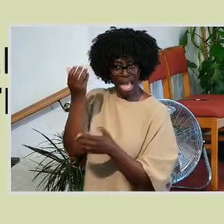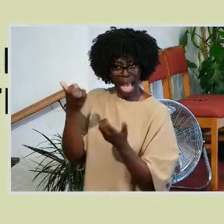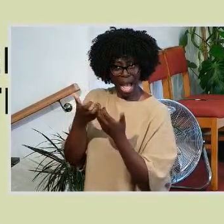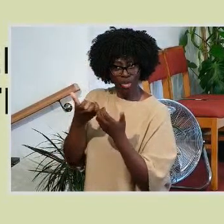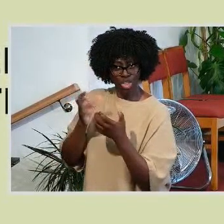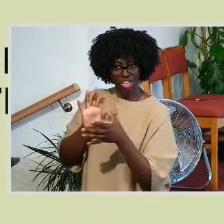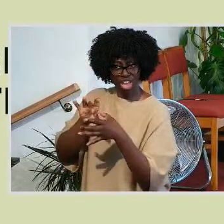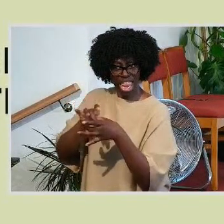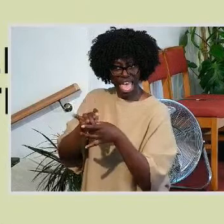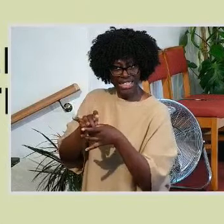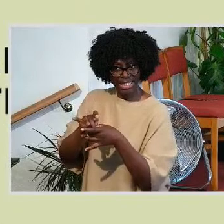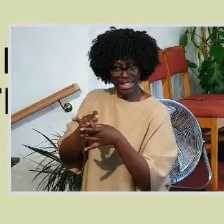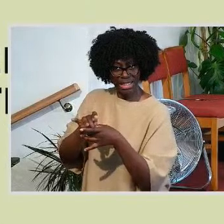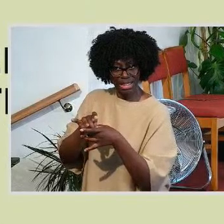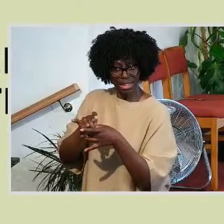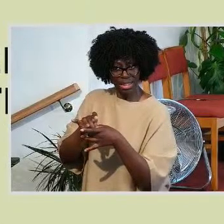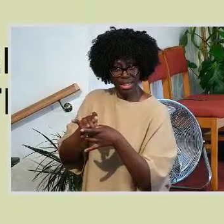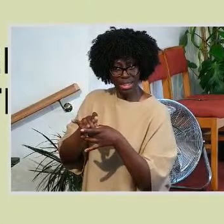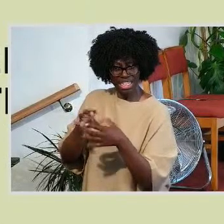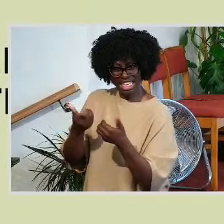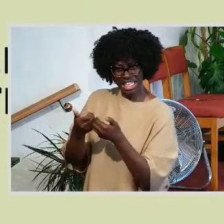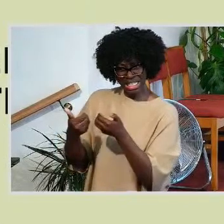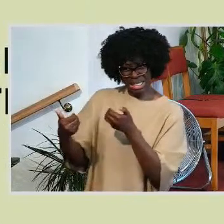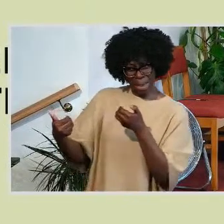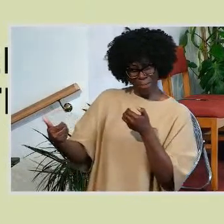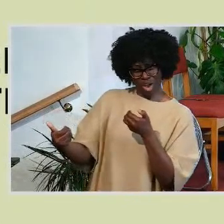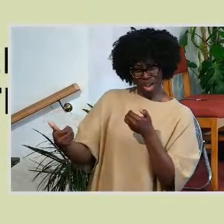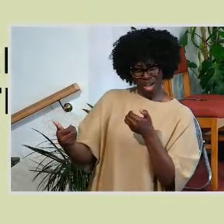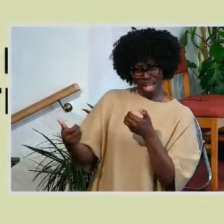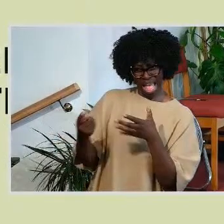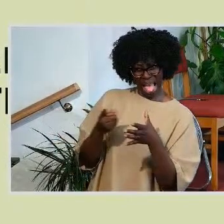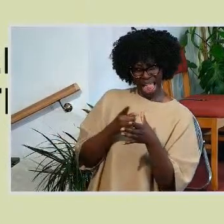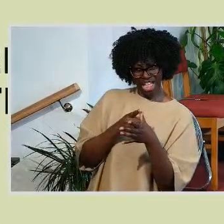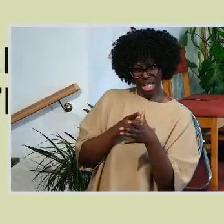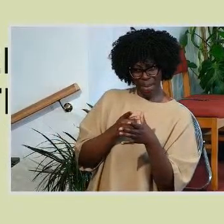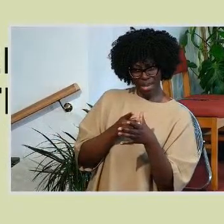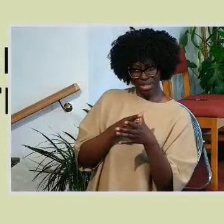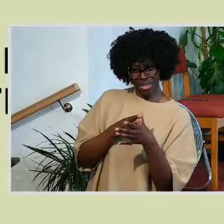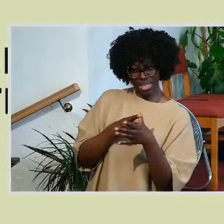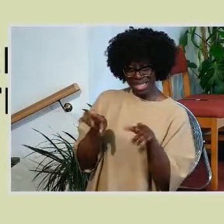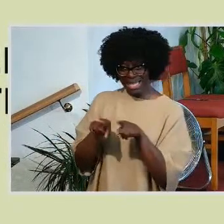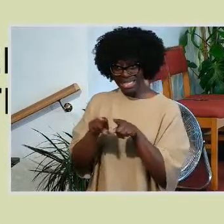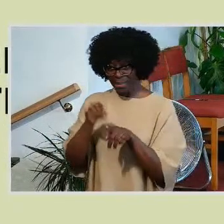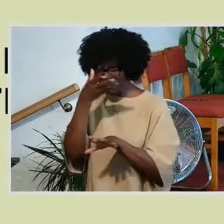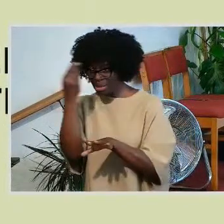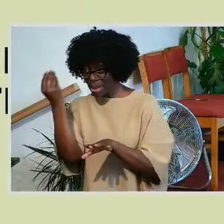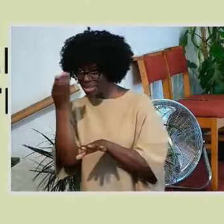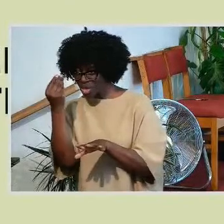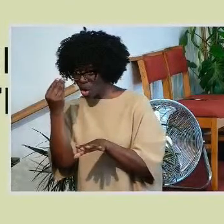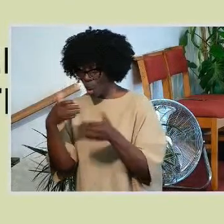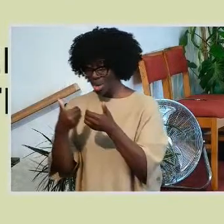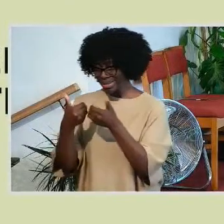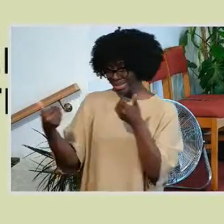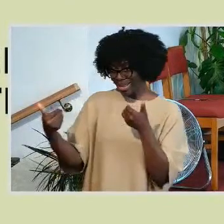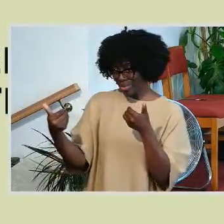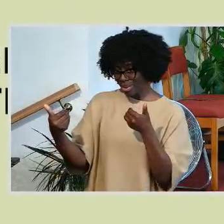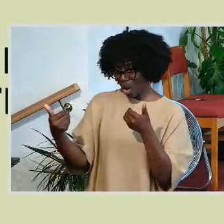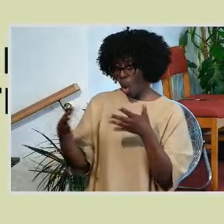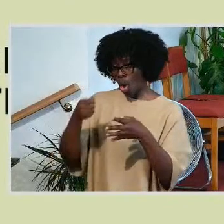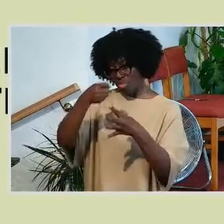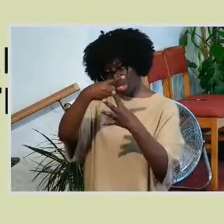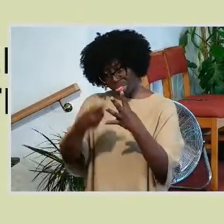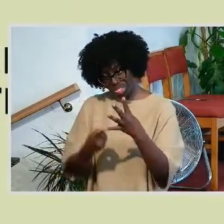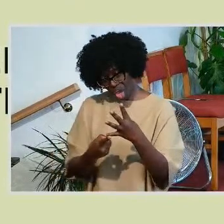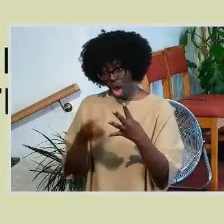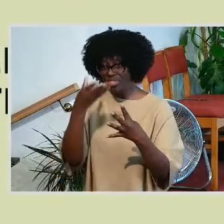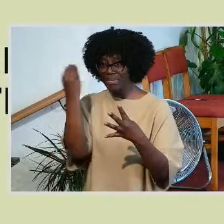Yeah. Is it some process, is it like Alzheimer's? How are they all types of dementia?